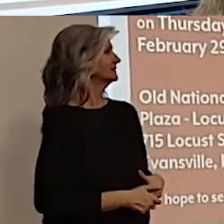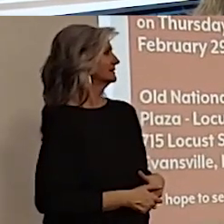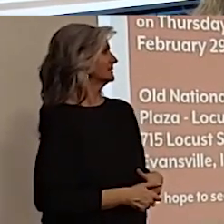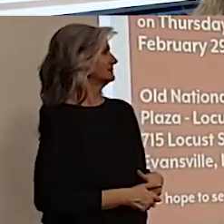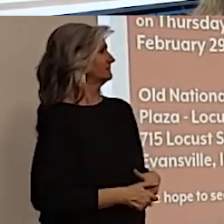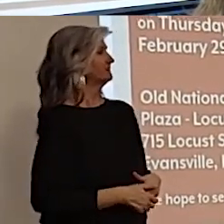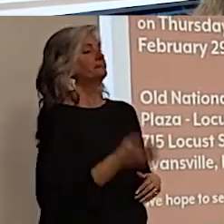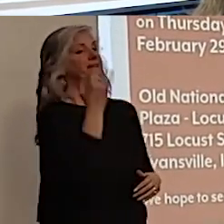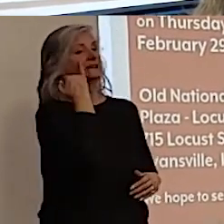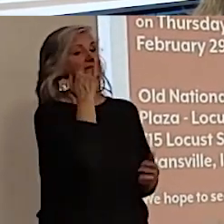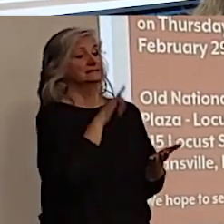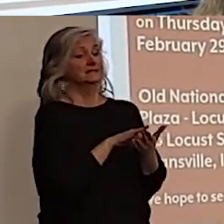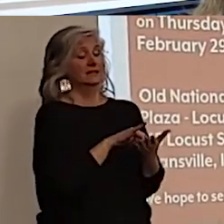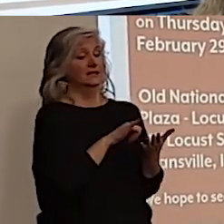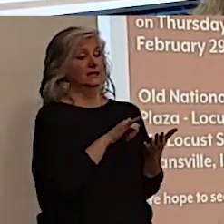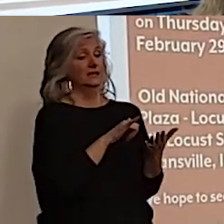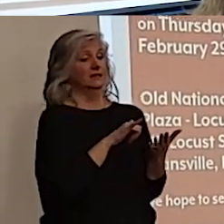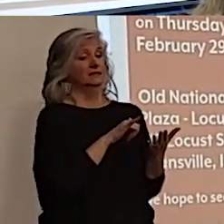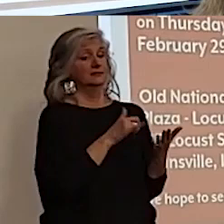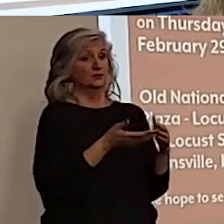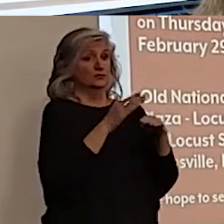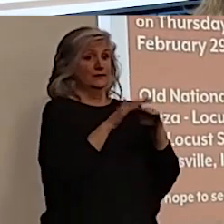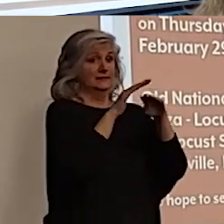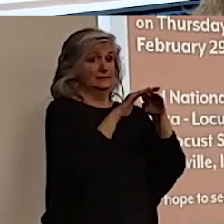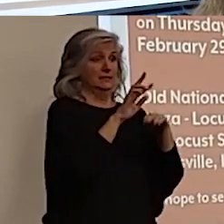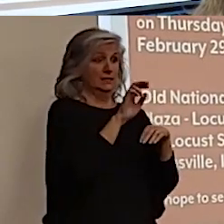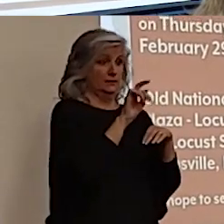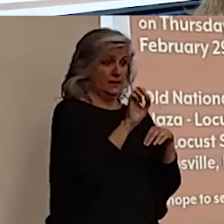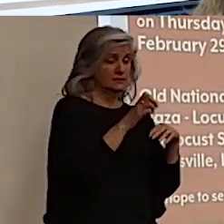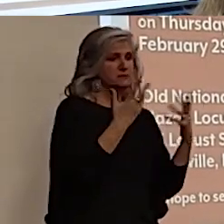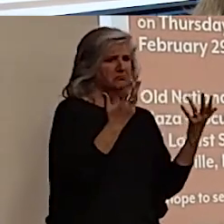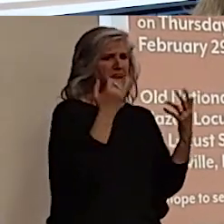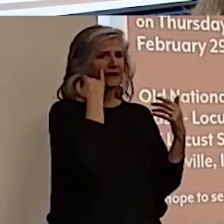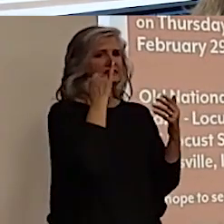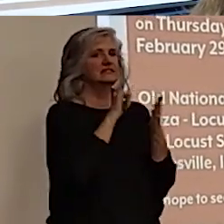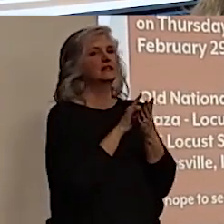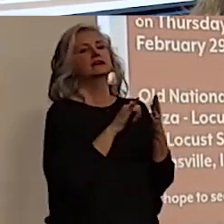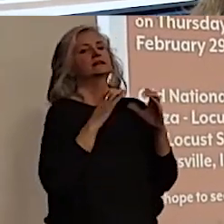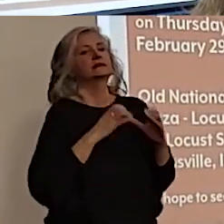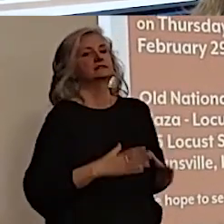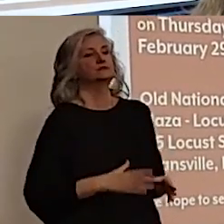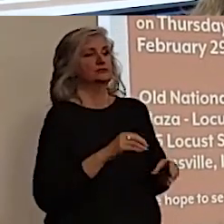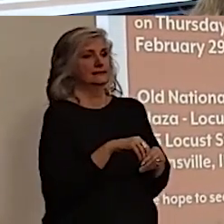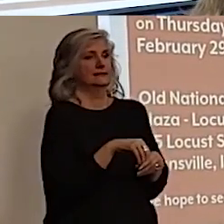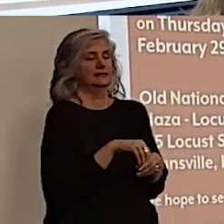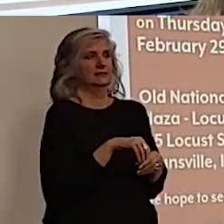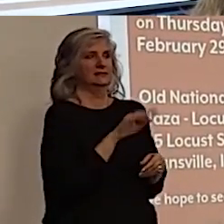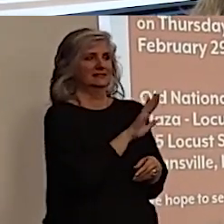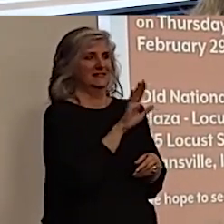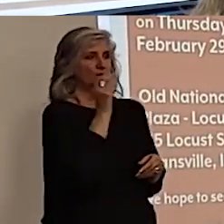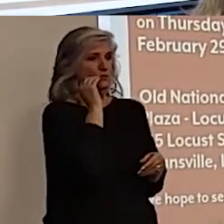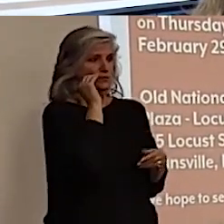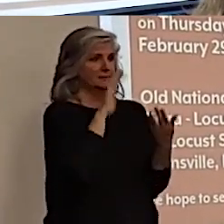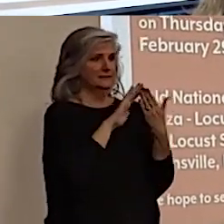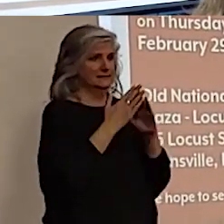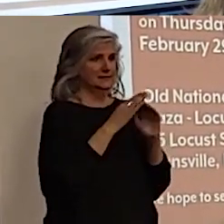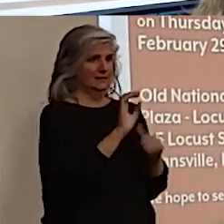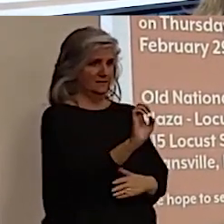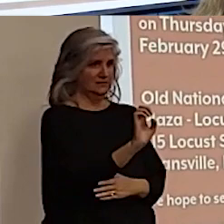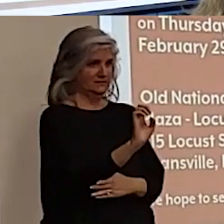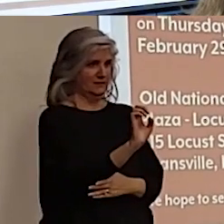the idea that they're raising rates, the idea that customers in their home city of